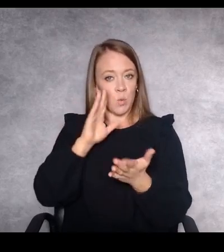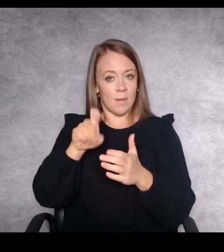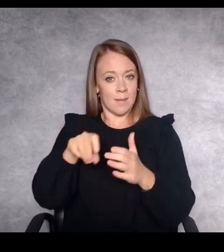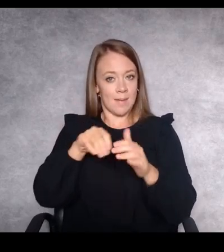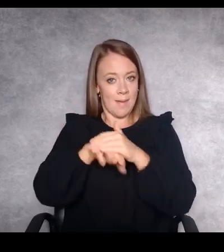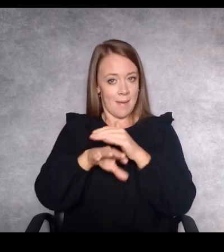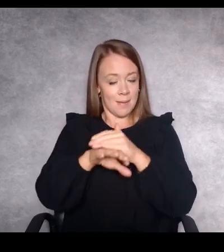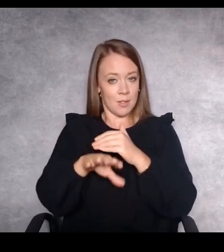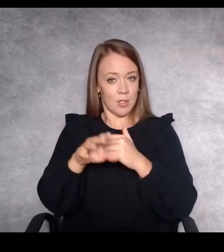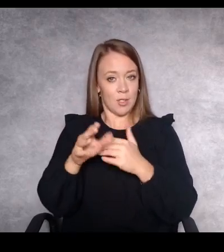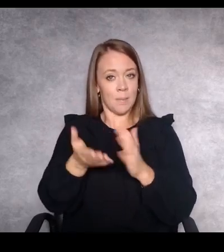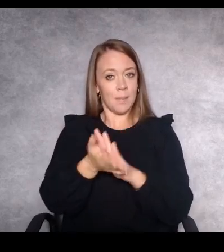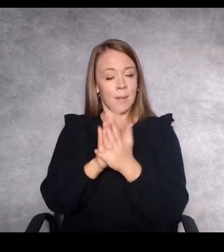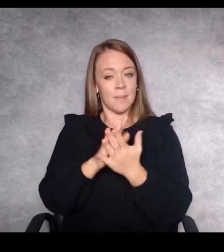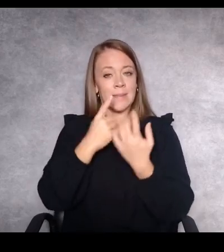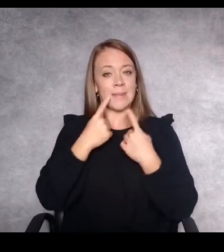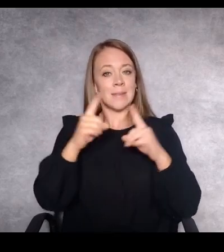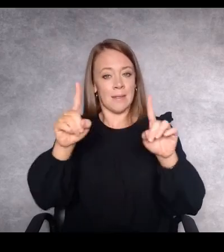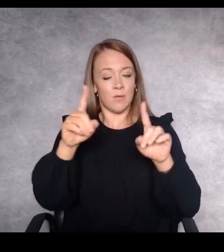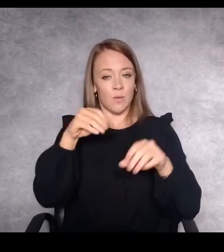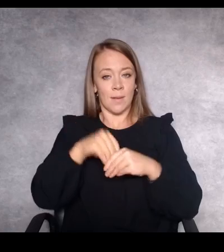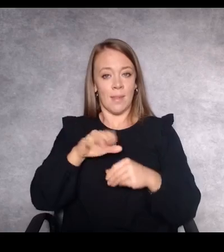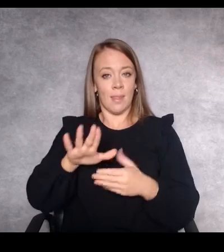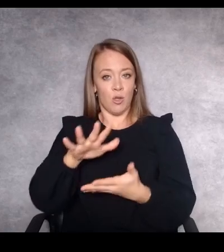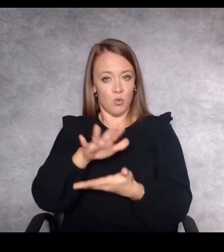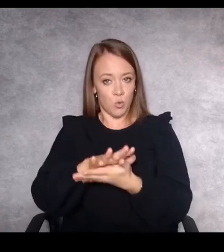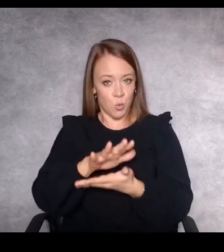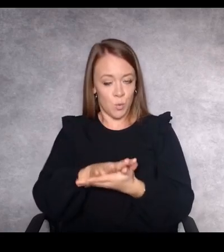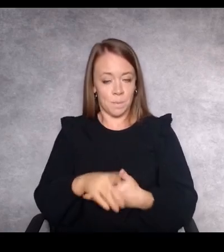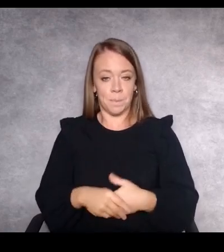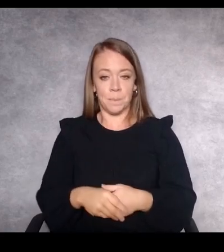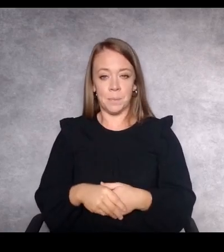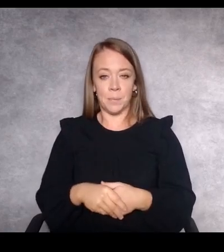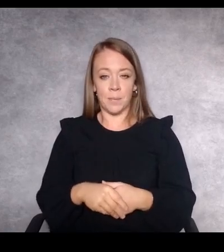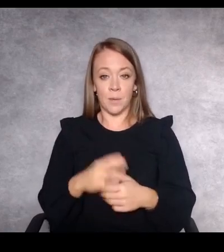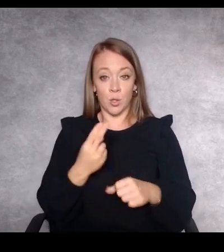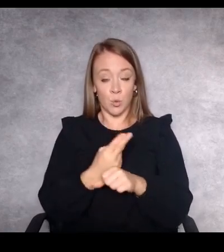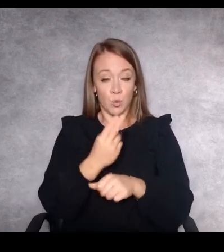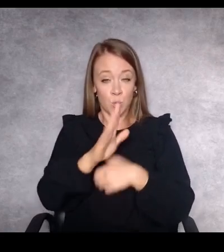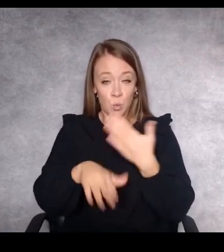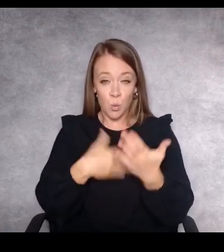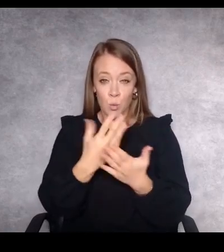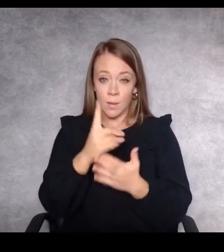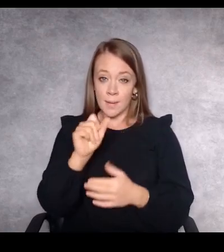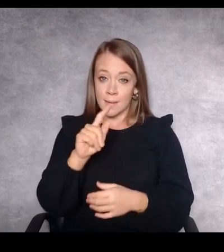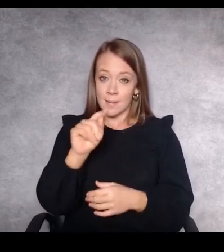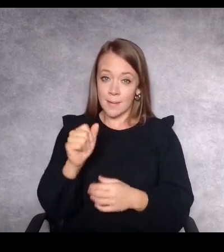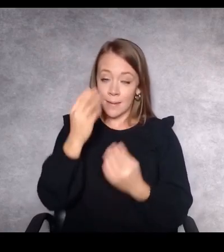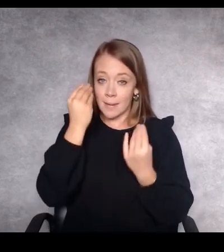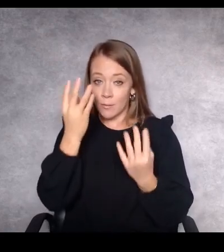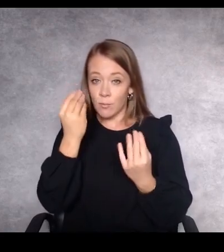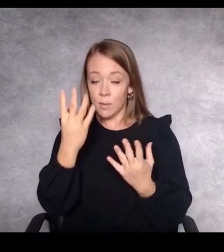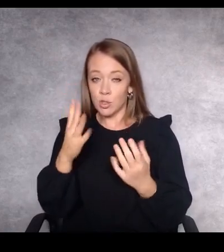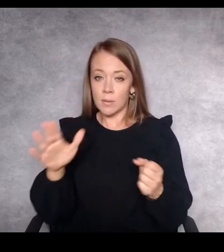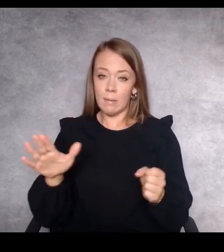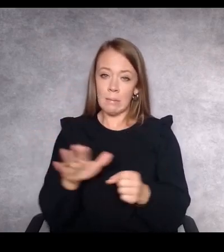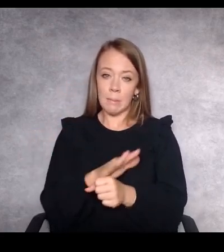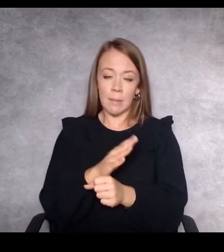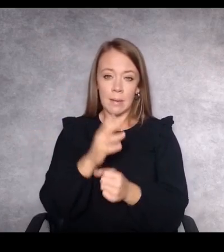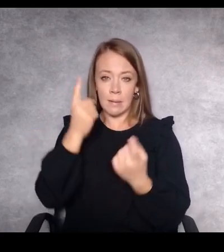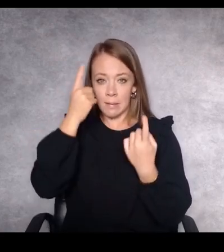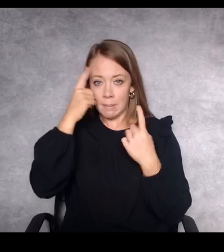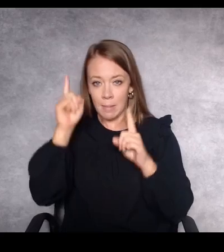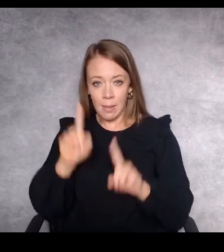in order to be successful within their school-wide environment. Using all pieces of data and information, a